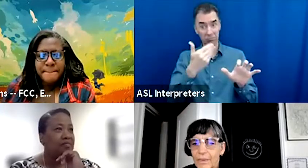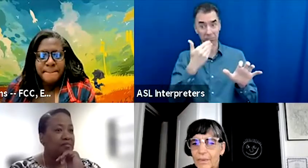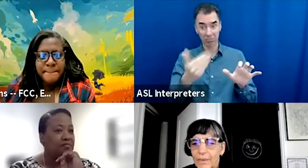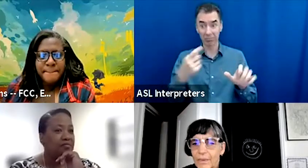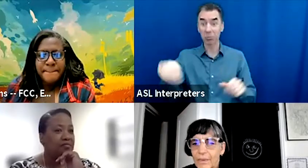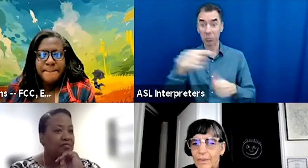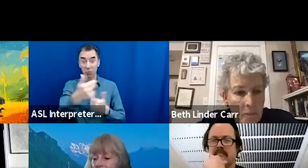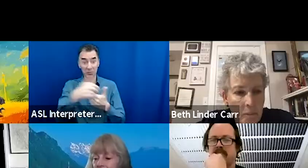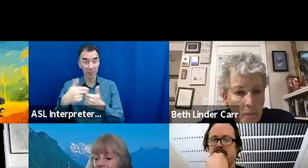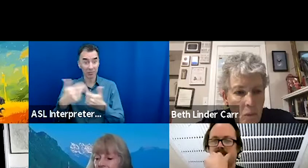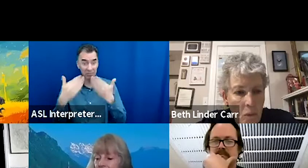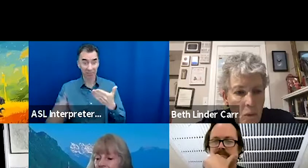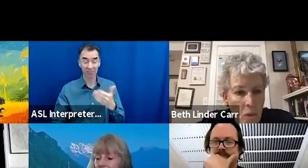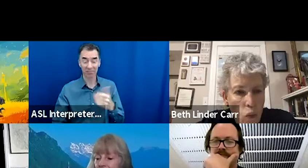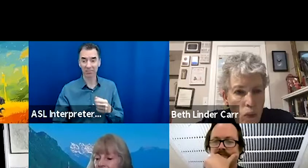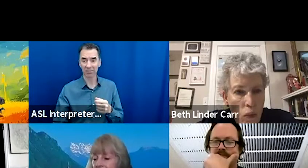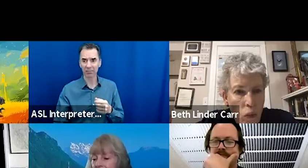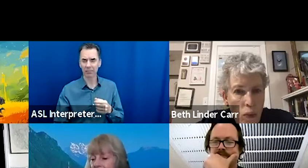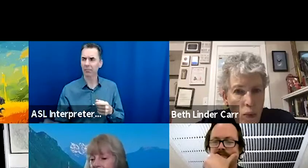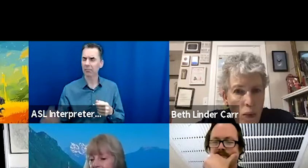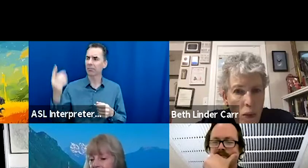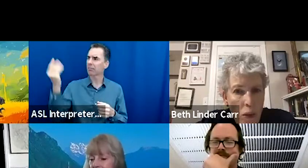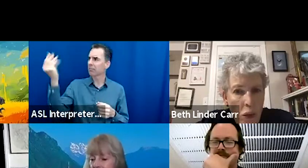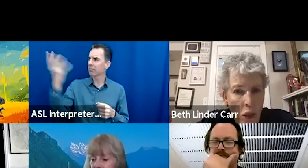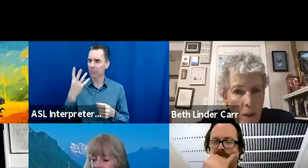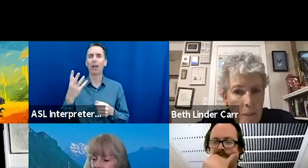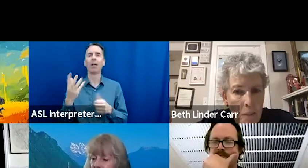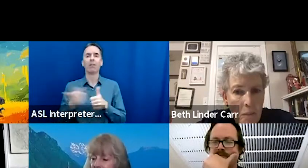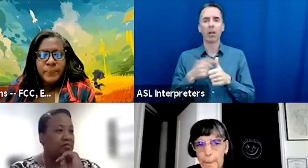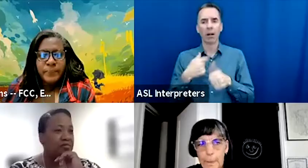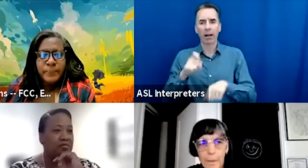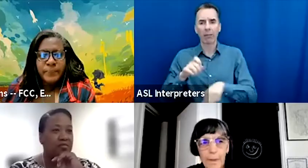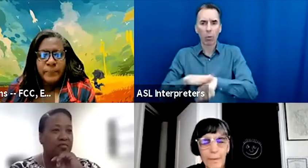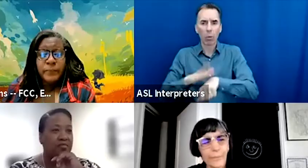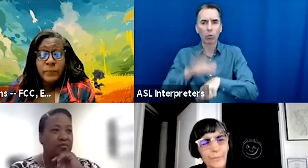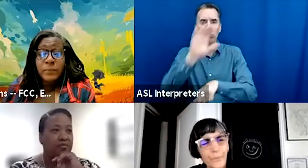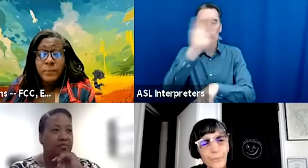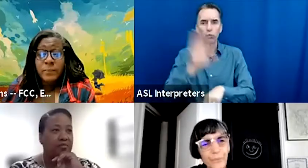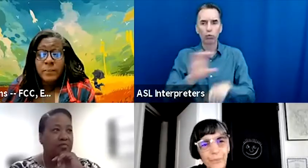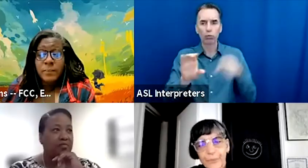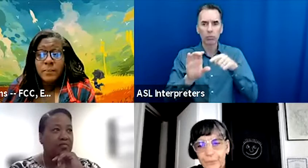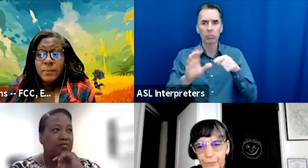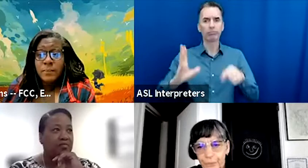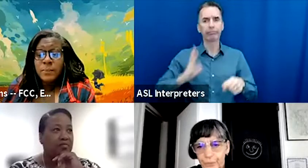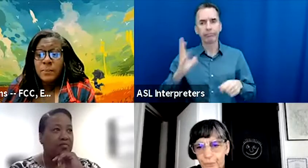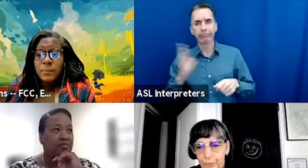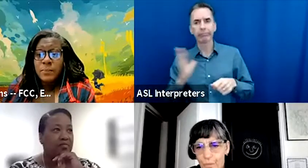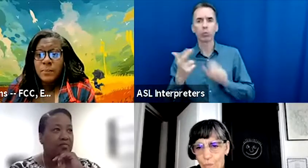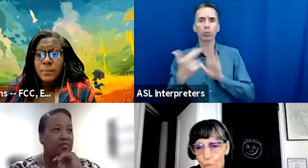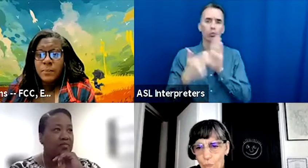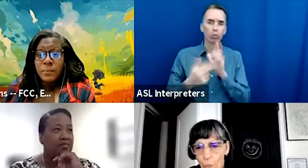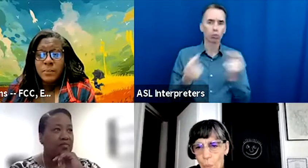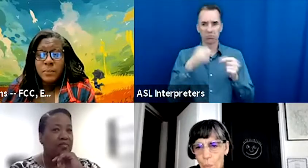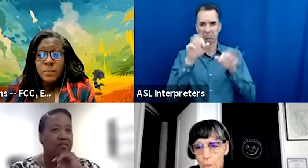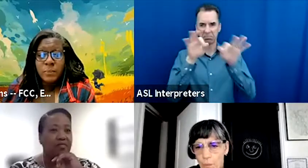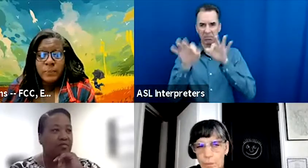here. I'm told we need to review Zoom etiquette after intros, so we'll do that now. So please